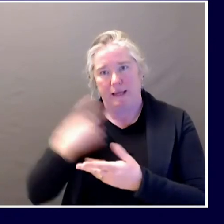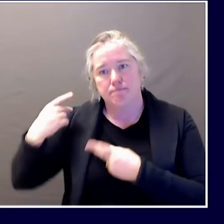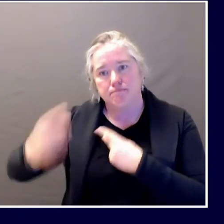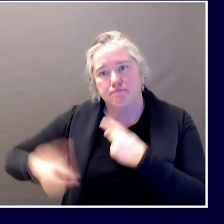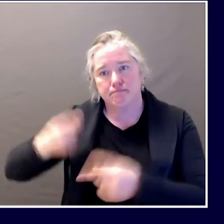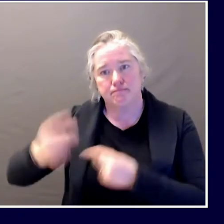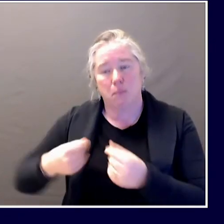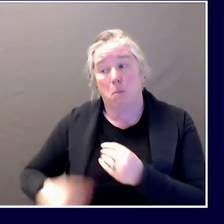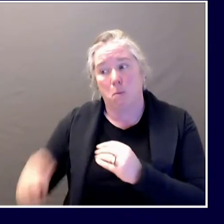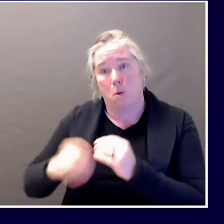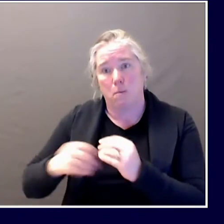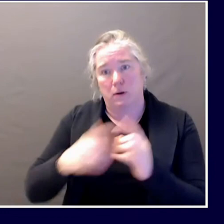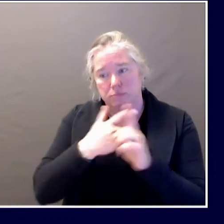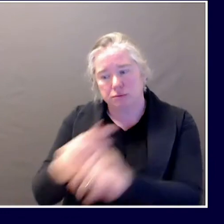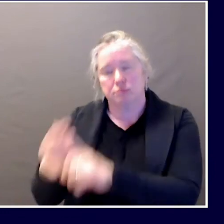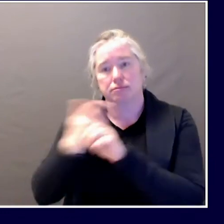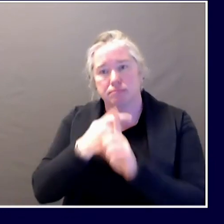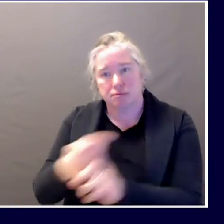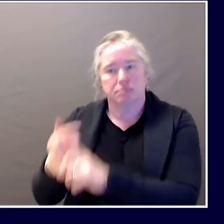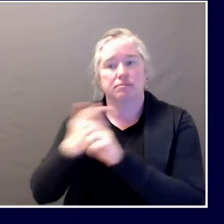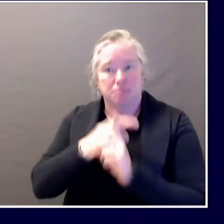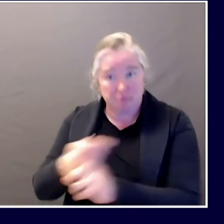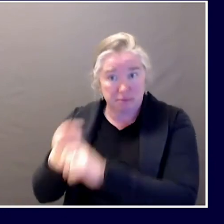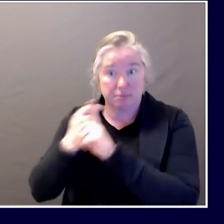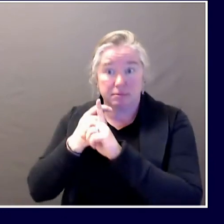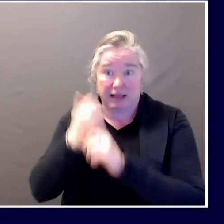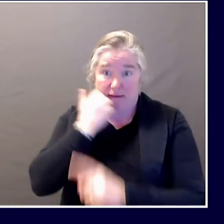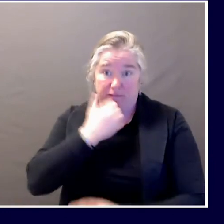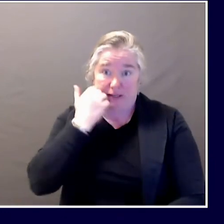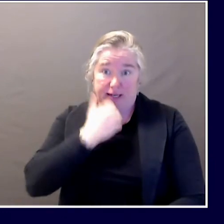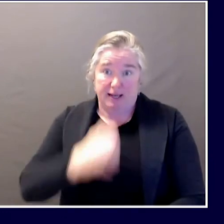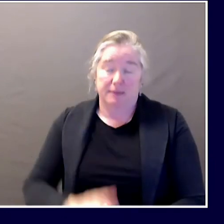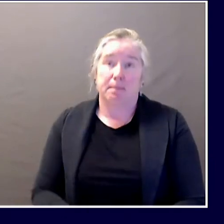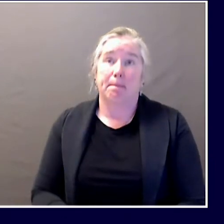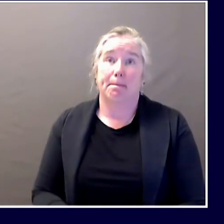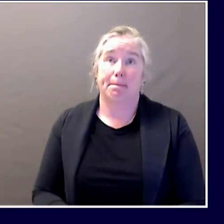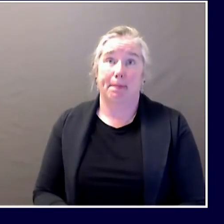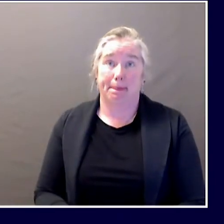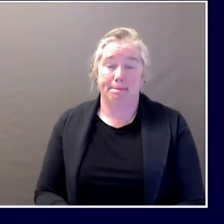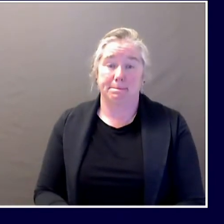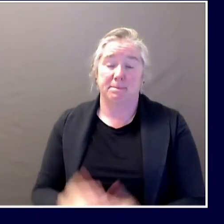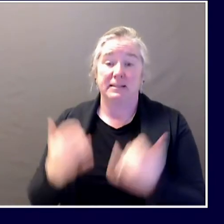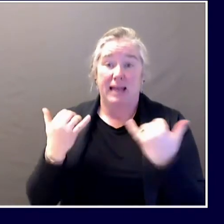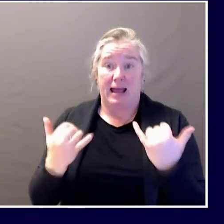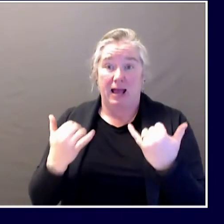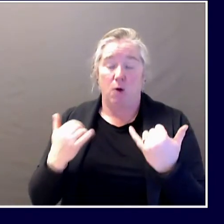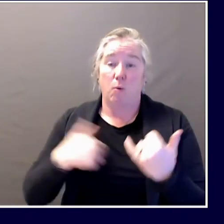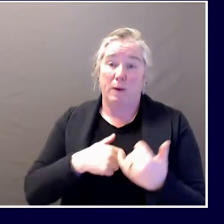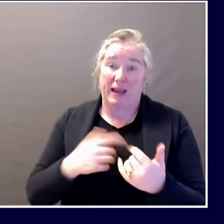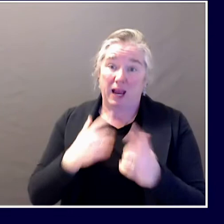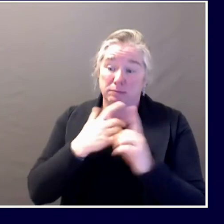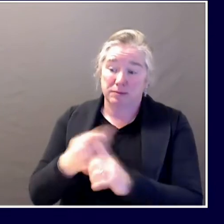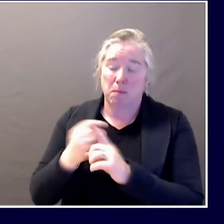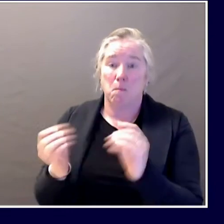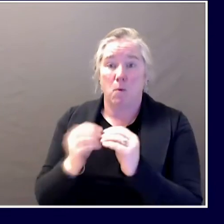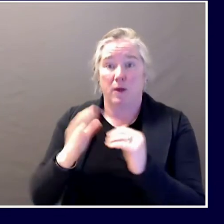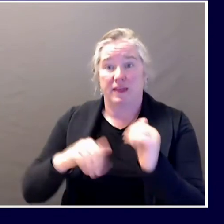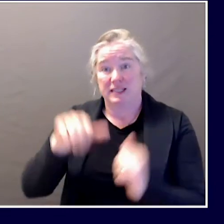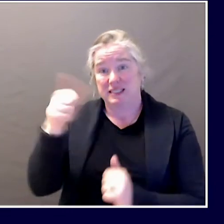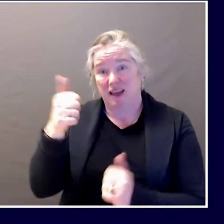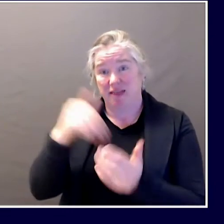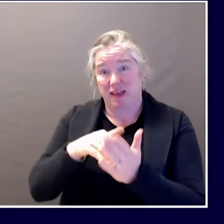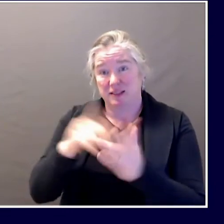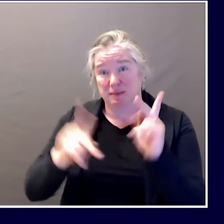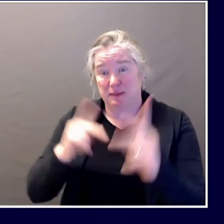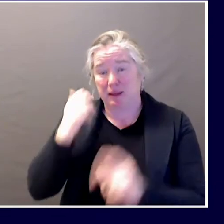COVID-19 vaccines that are being administered every single day. We are now doing over 10,000 shots per day, up from